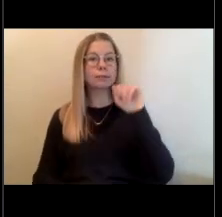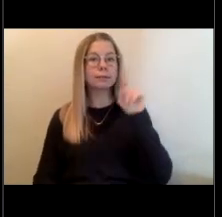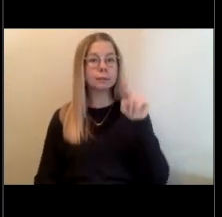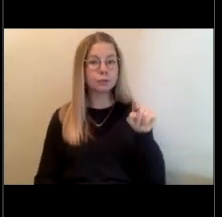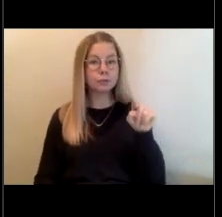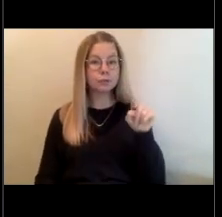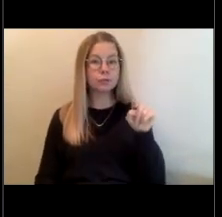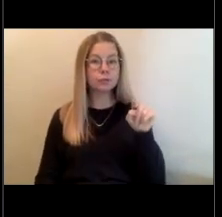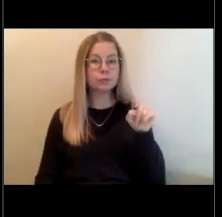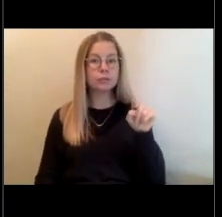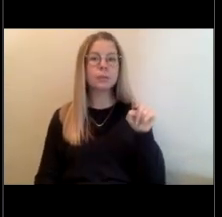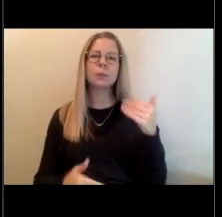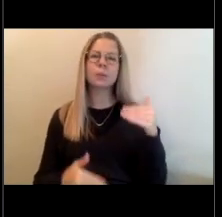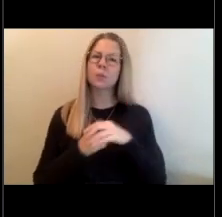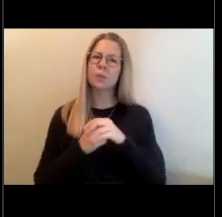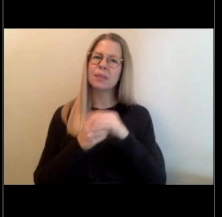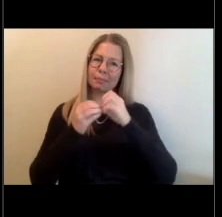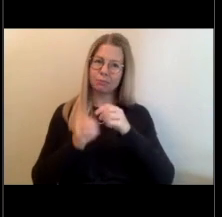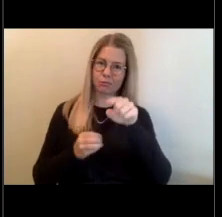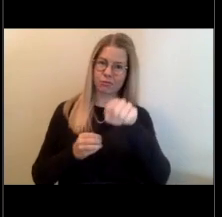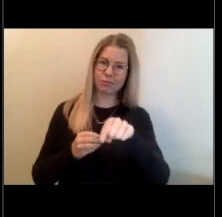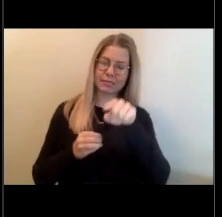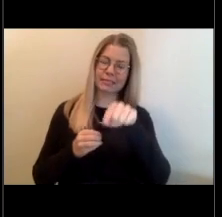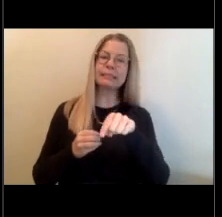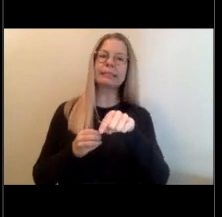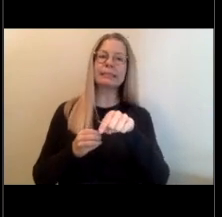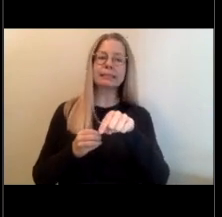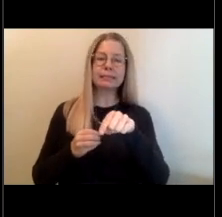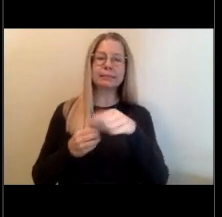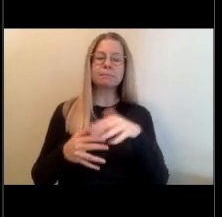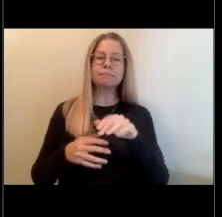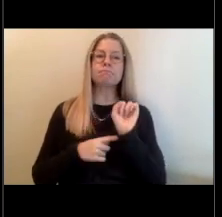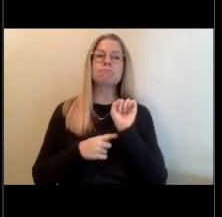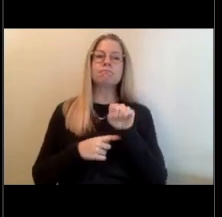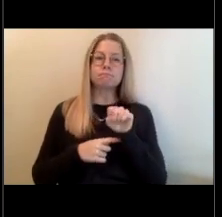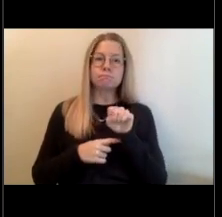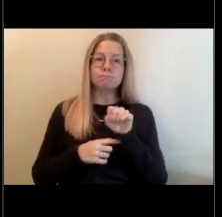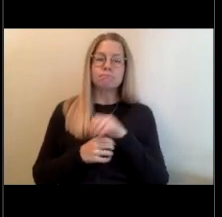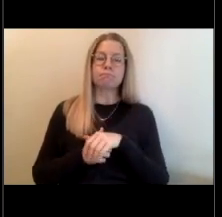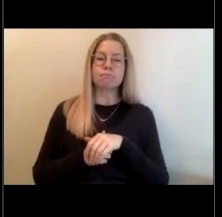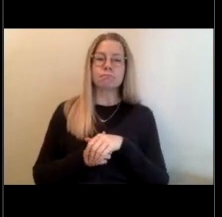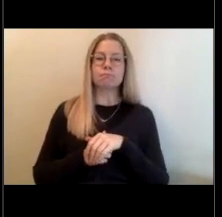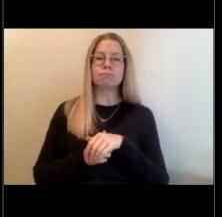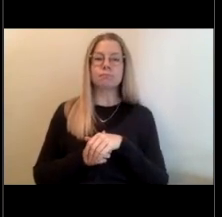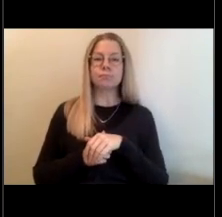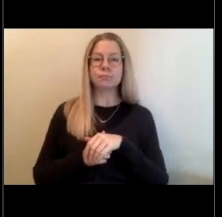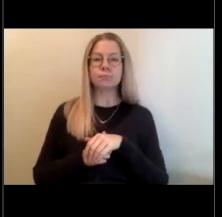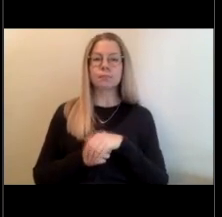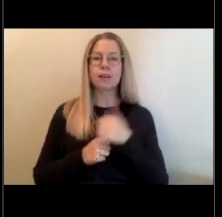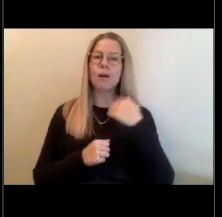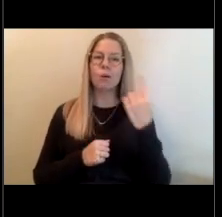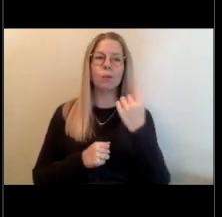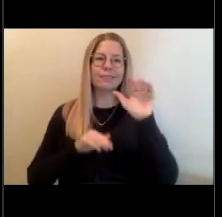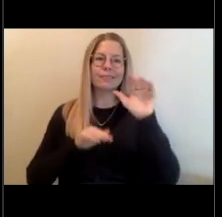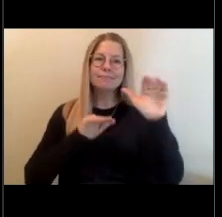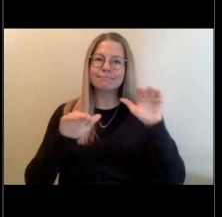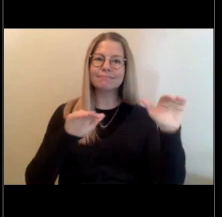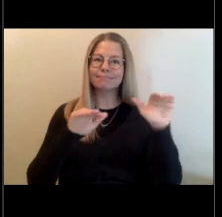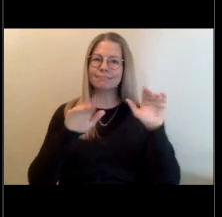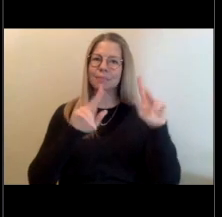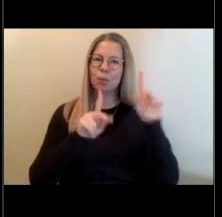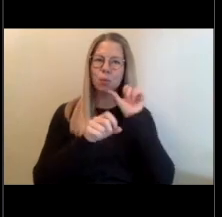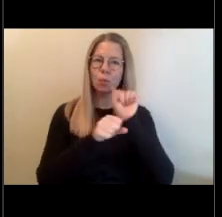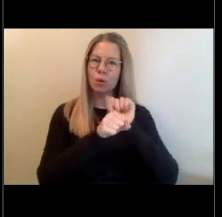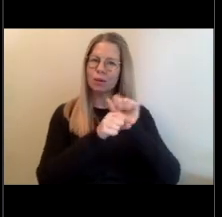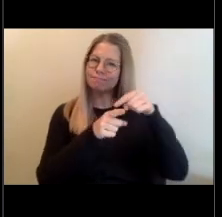bit sobering, and I keep reminding my colleagues in medicine that 1 in 4 over age 85,